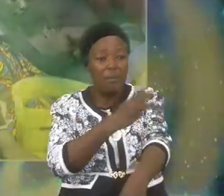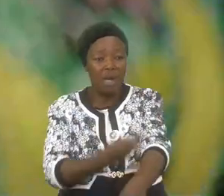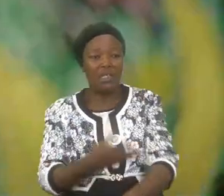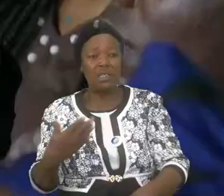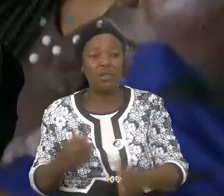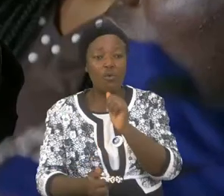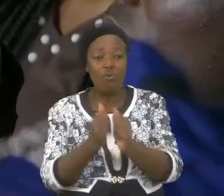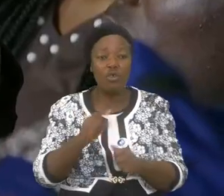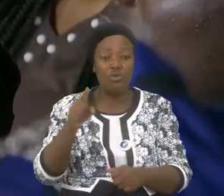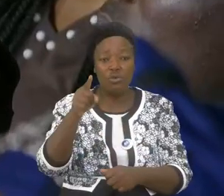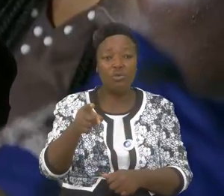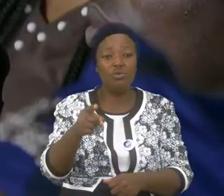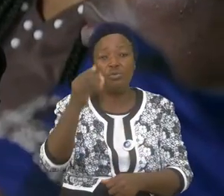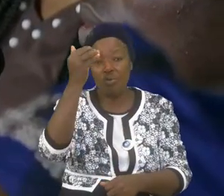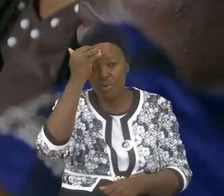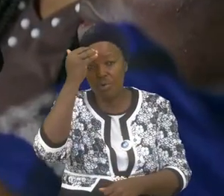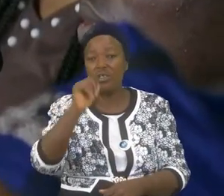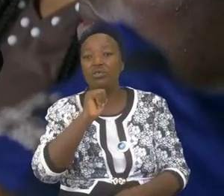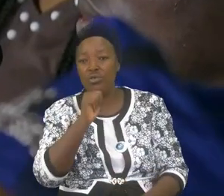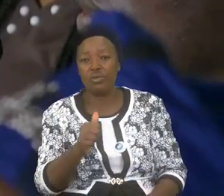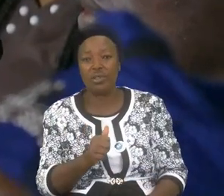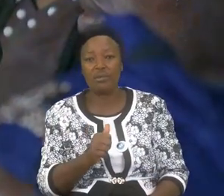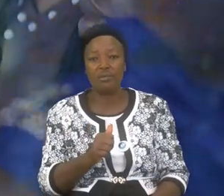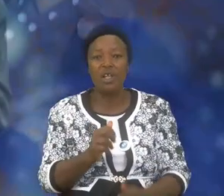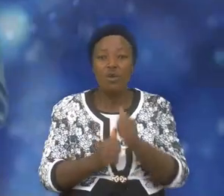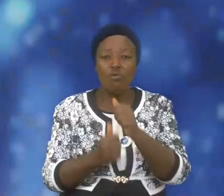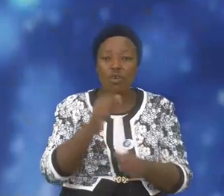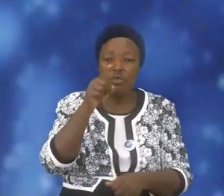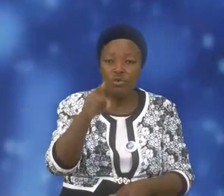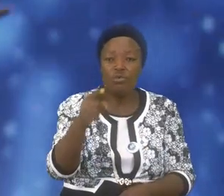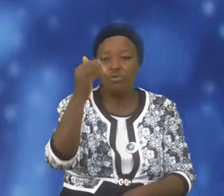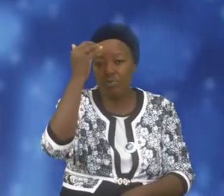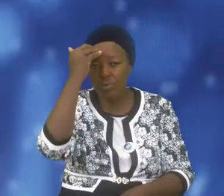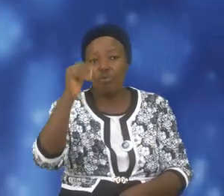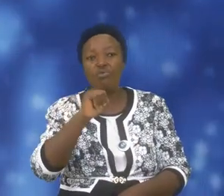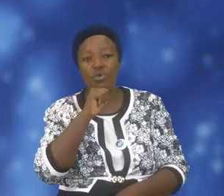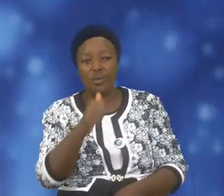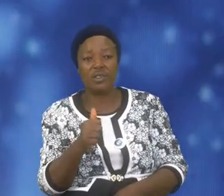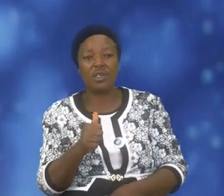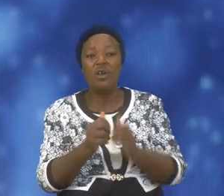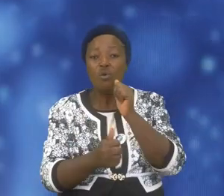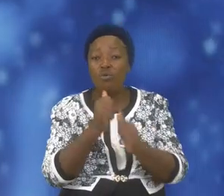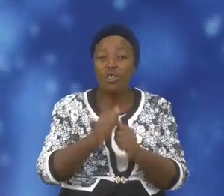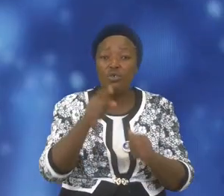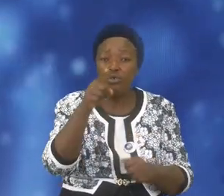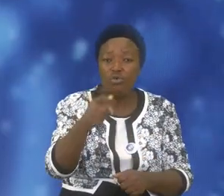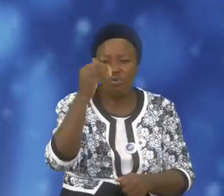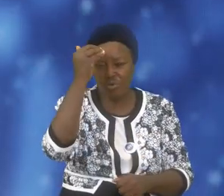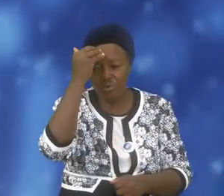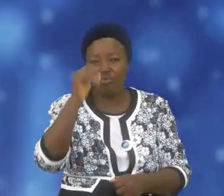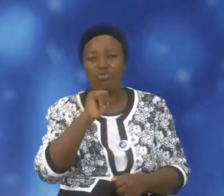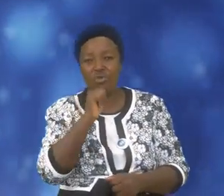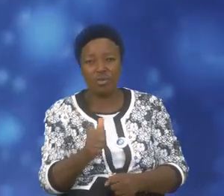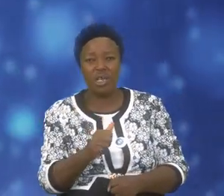which thou knowest not, which thou knowest not. I, the God of heaven, I,